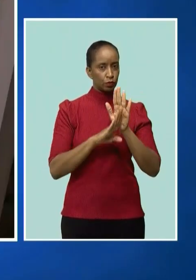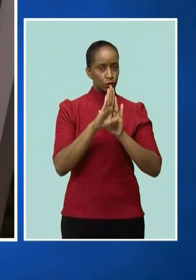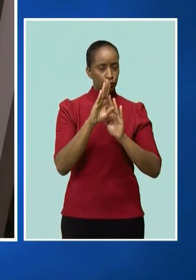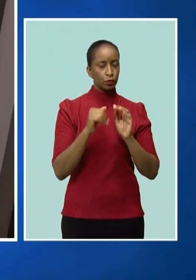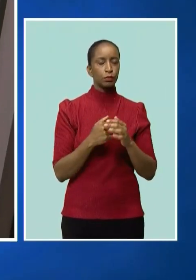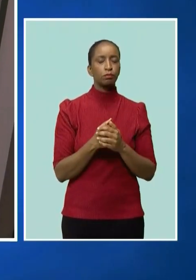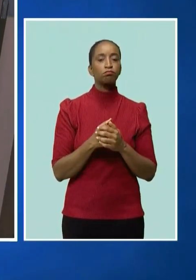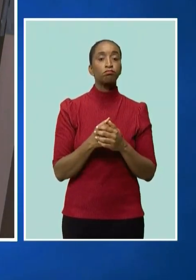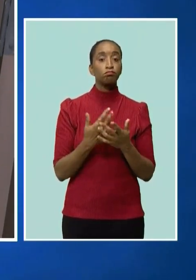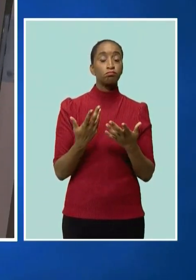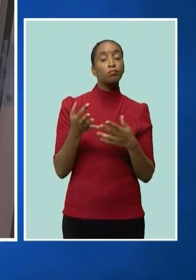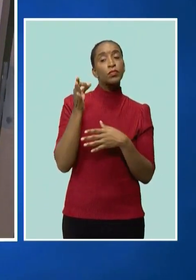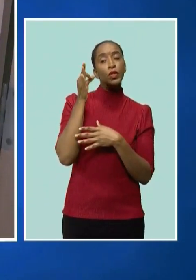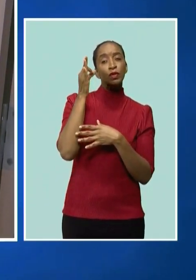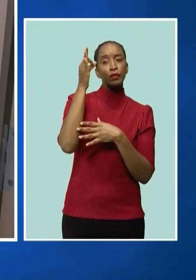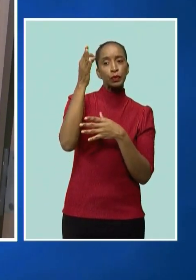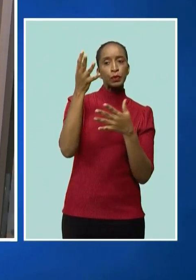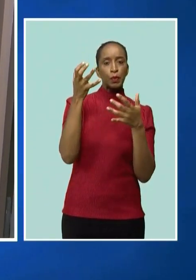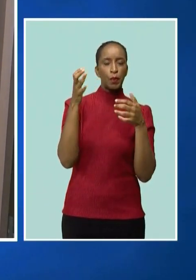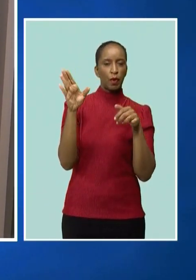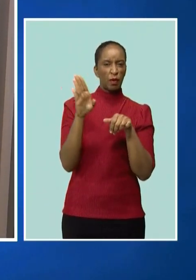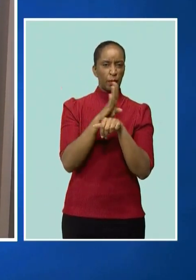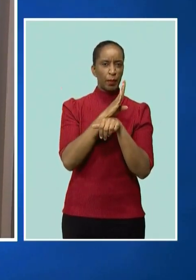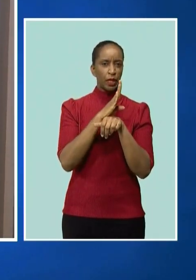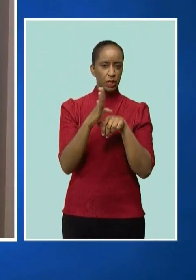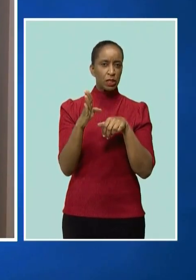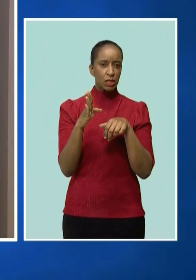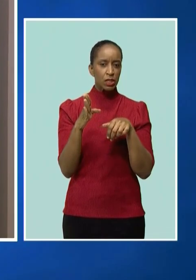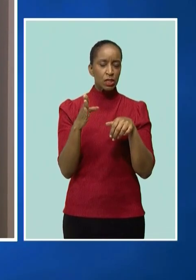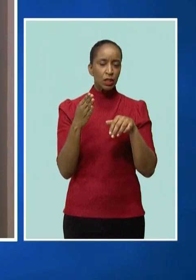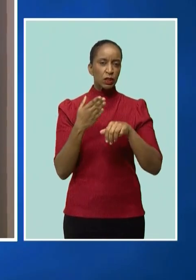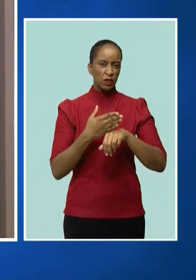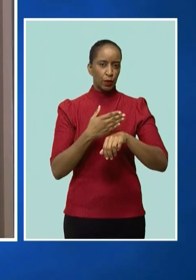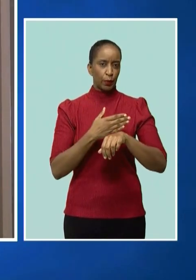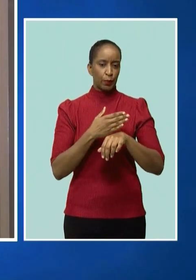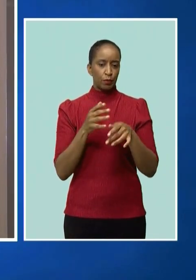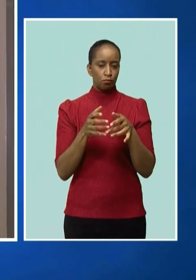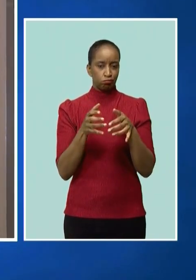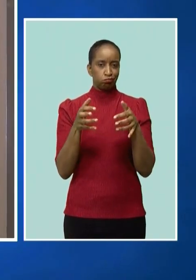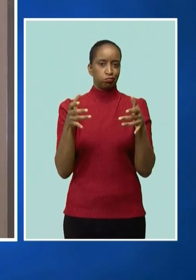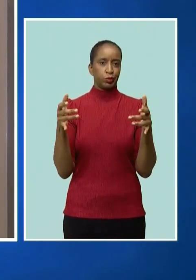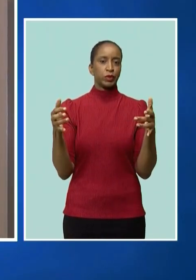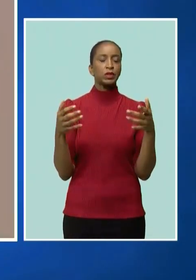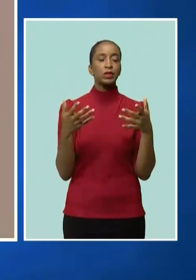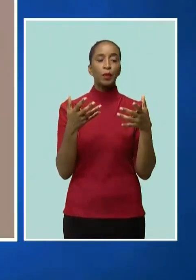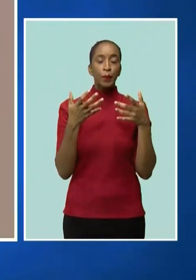of the business is high on the priority list, but continuity of the family business legacy is also